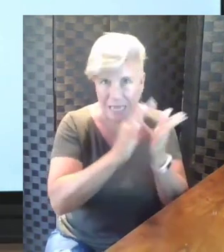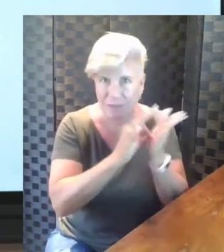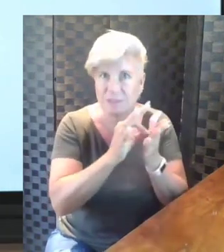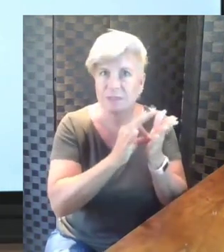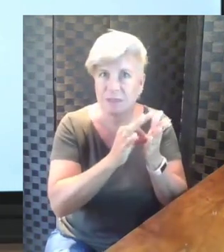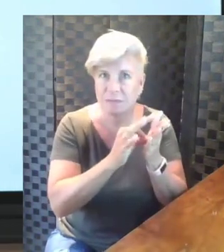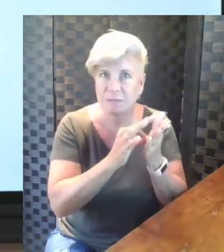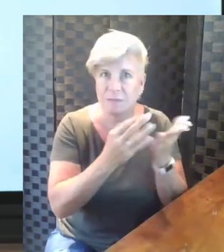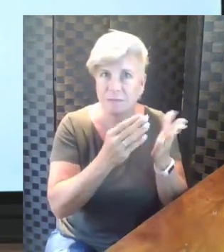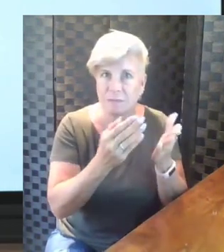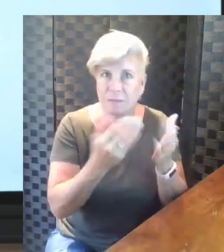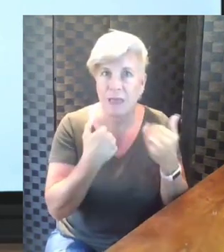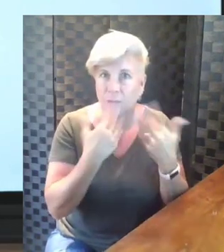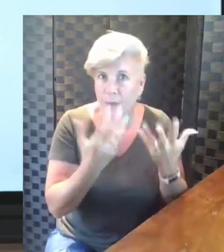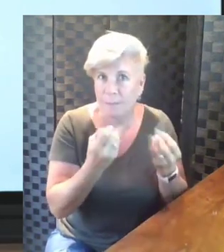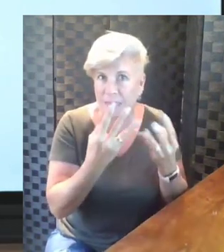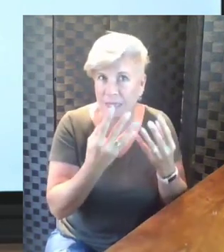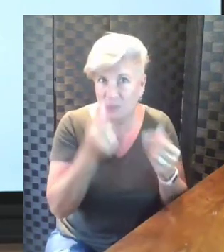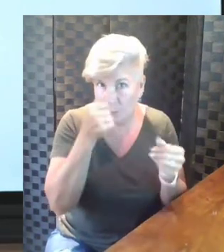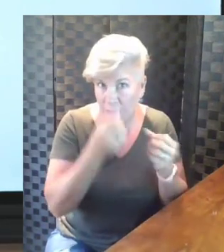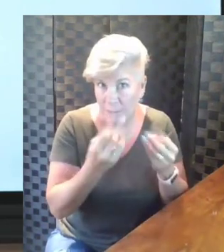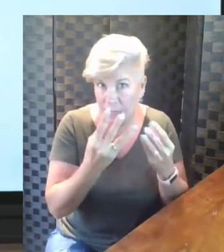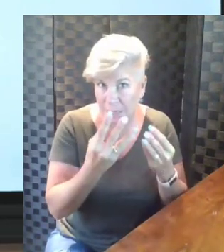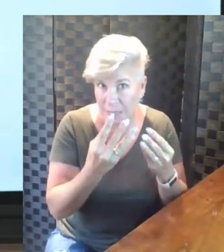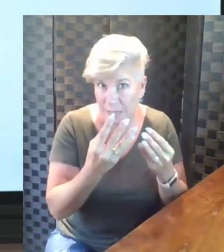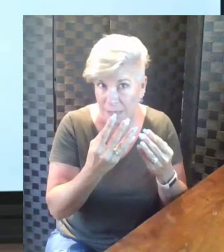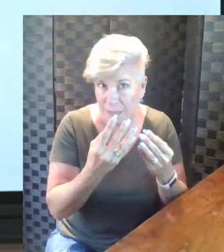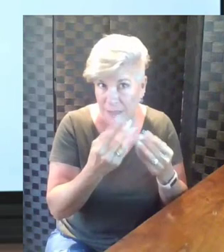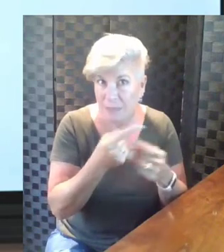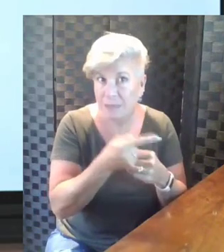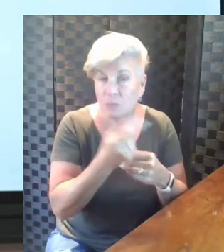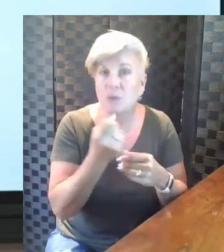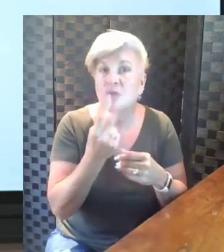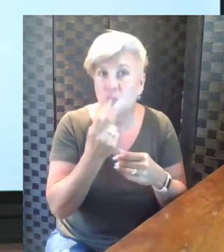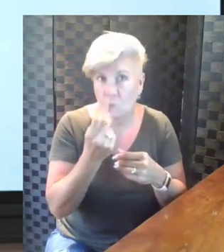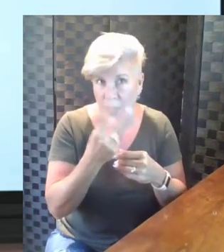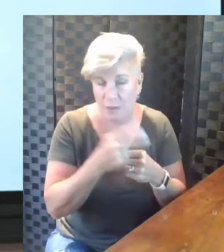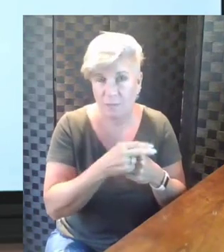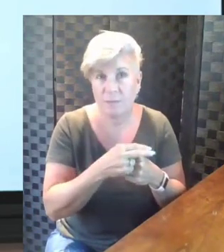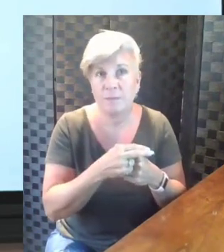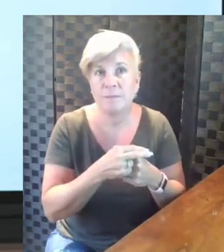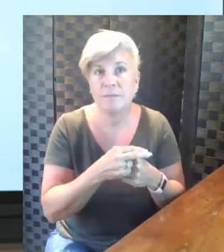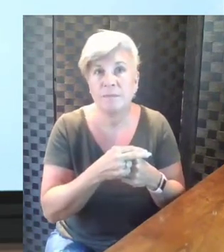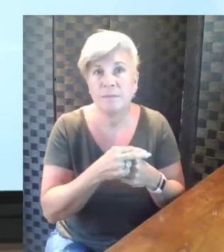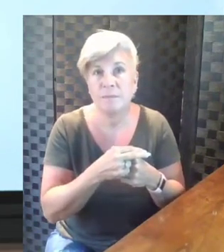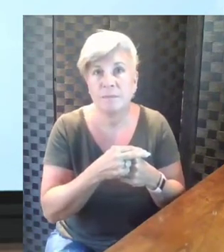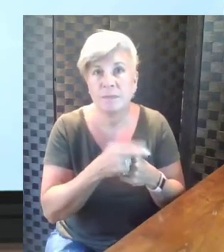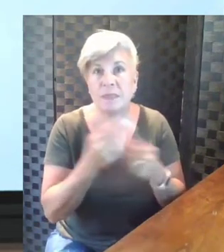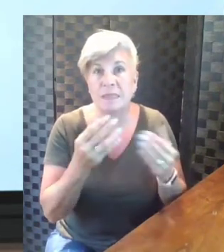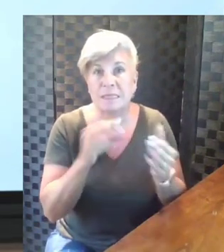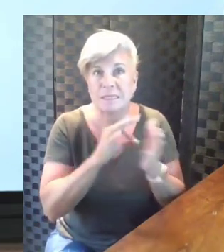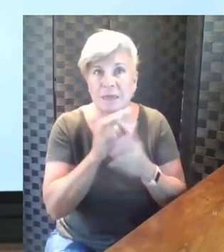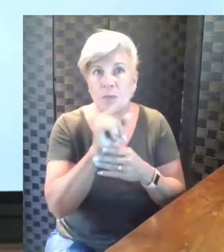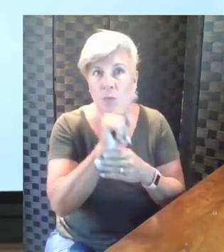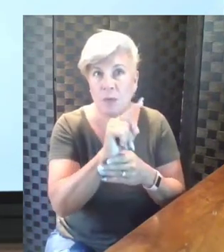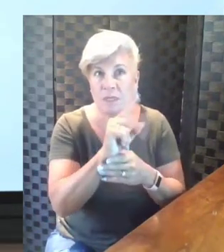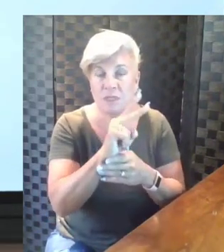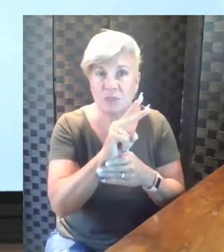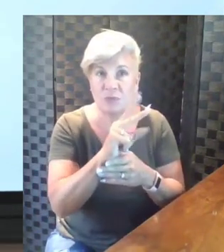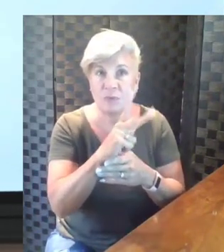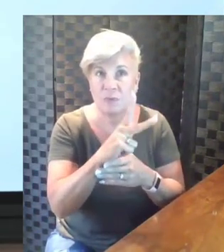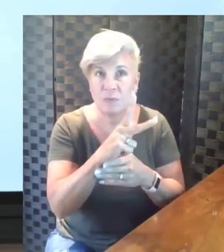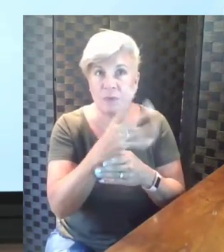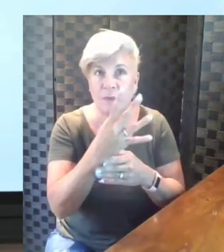them and came up with a group of, do you remember? This one was 12. Good. So let's count them once today.